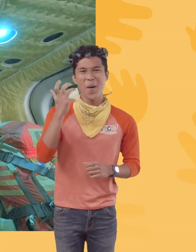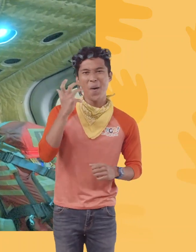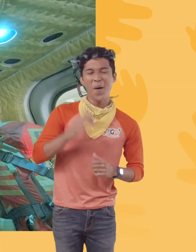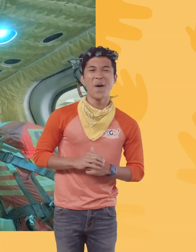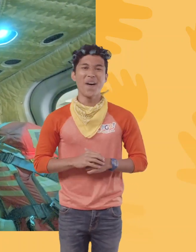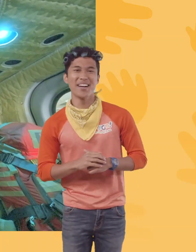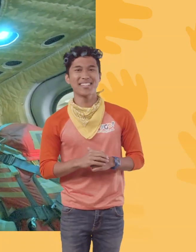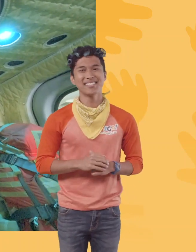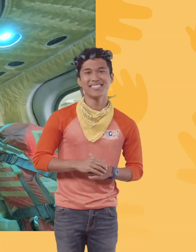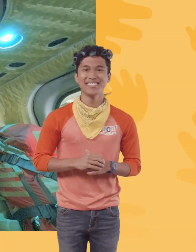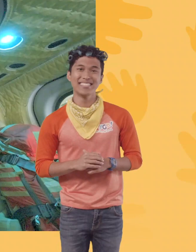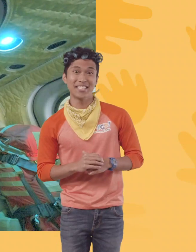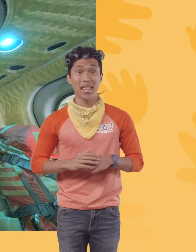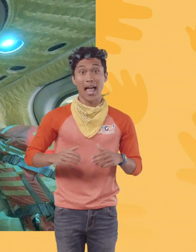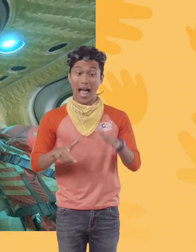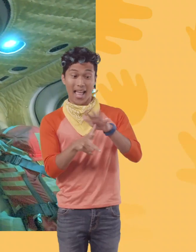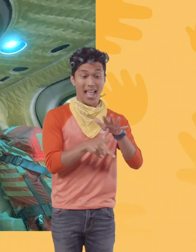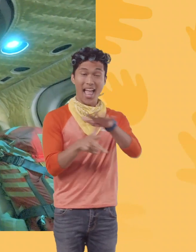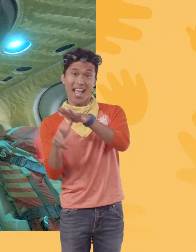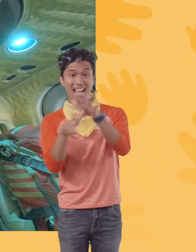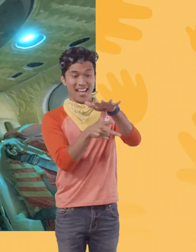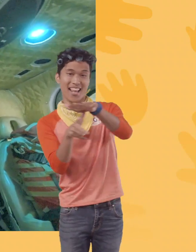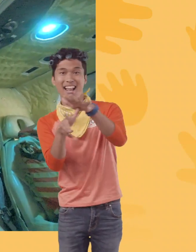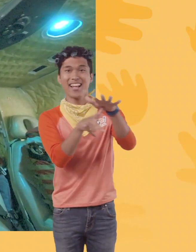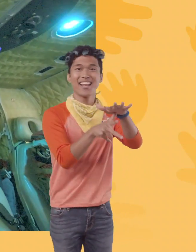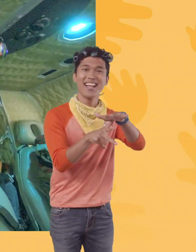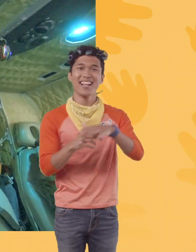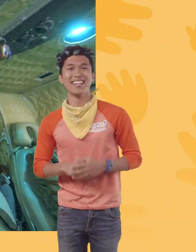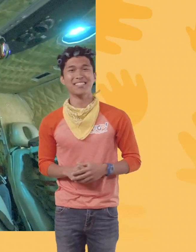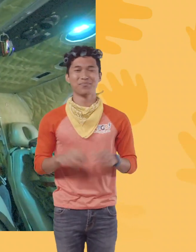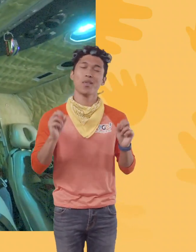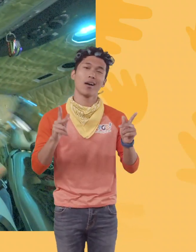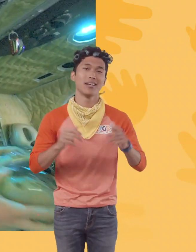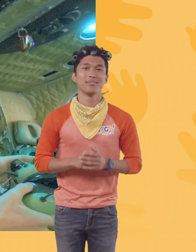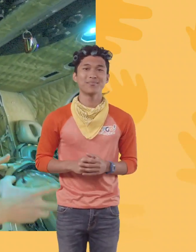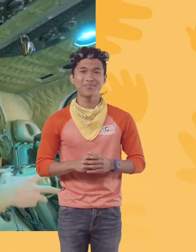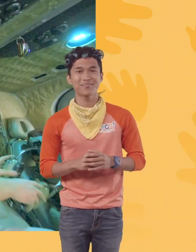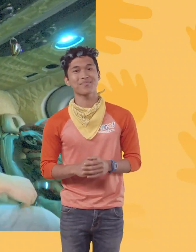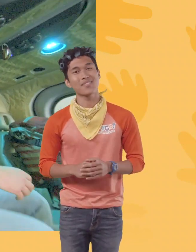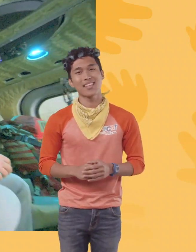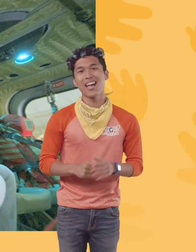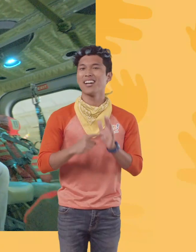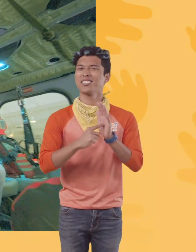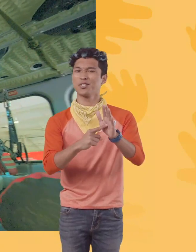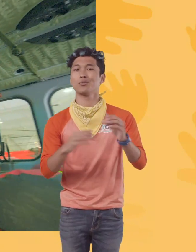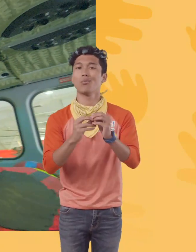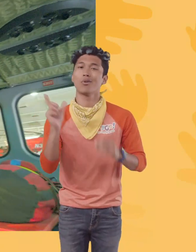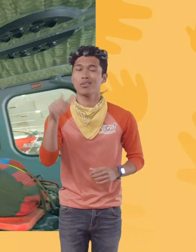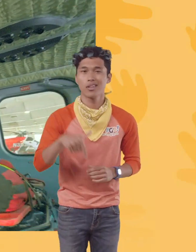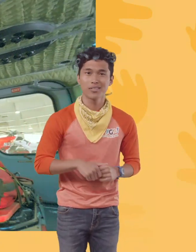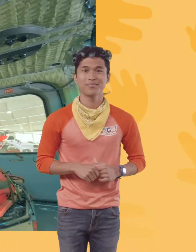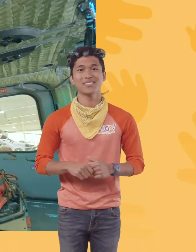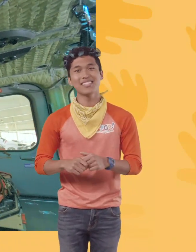Whoa, flying in a helicopter. Okay, I'll show you more of that